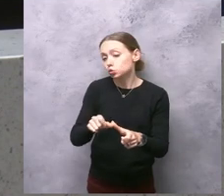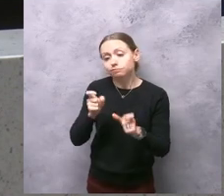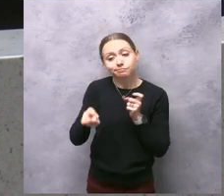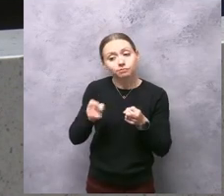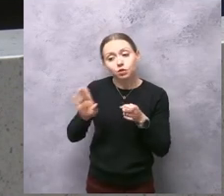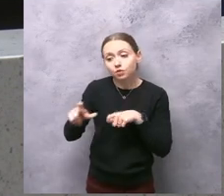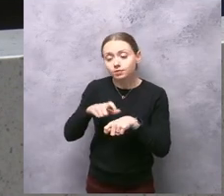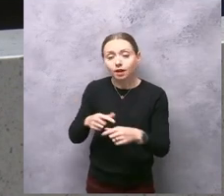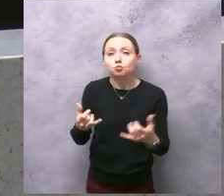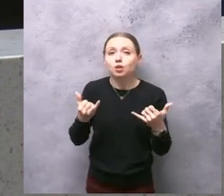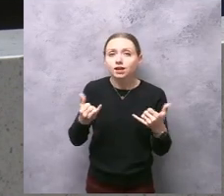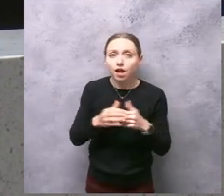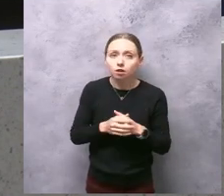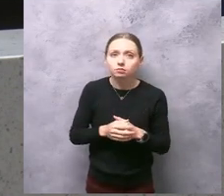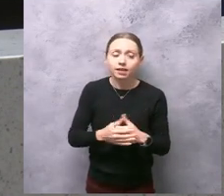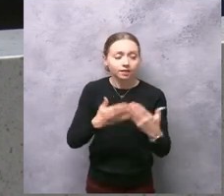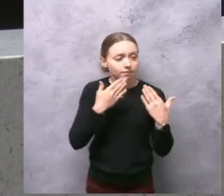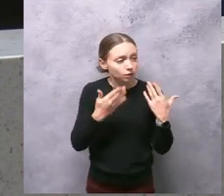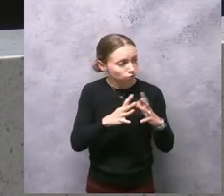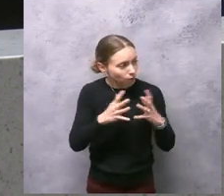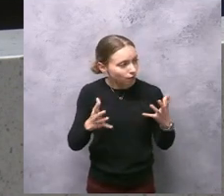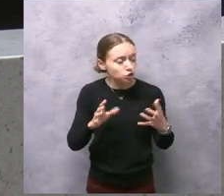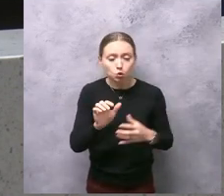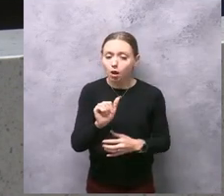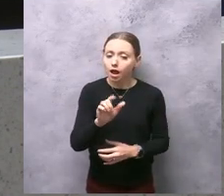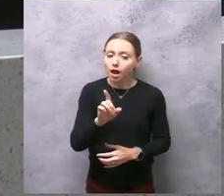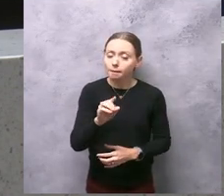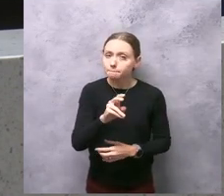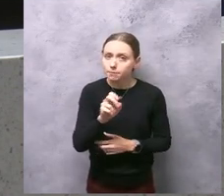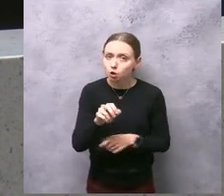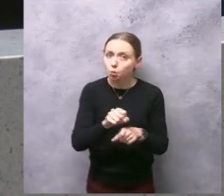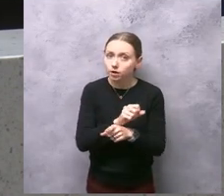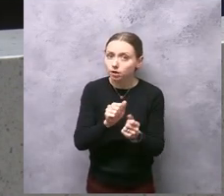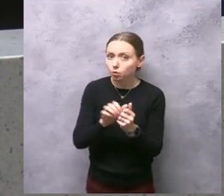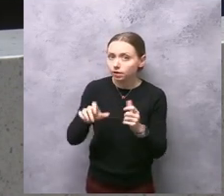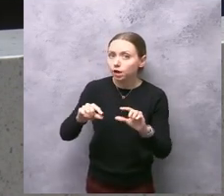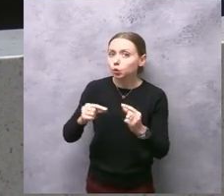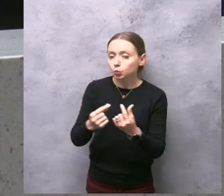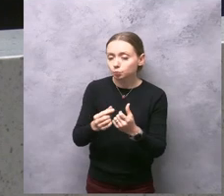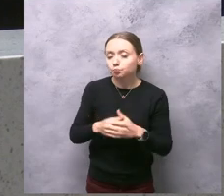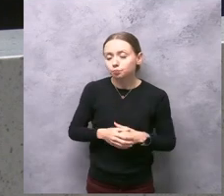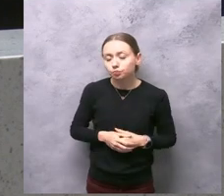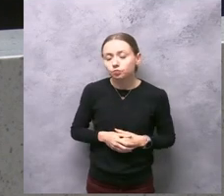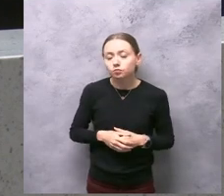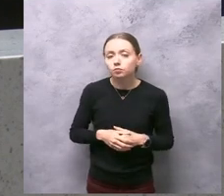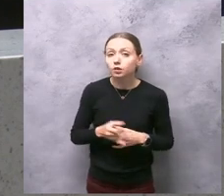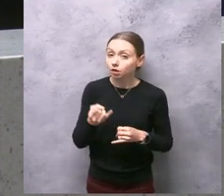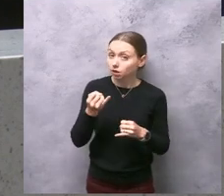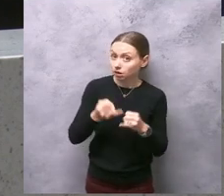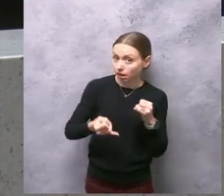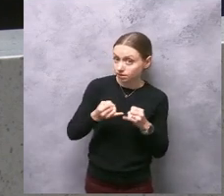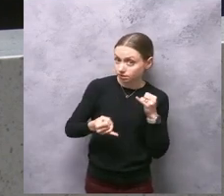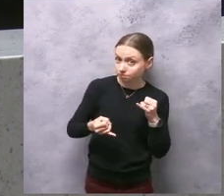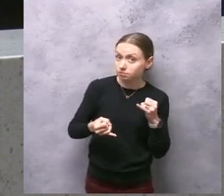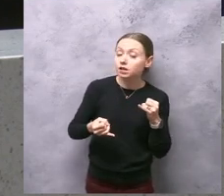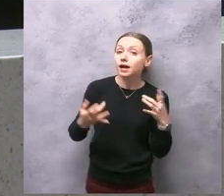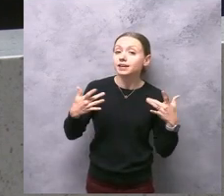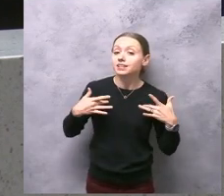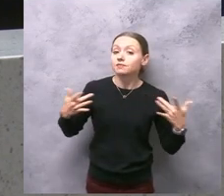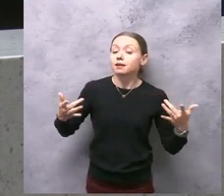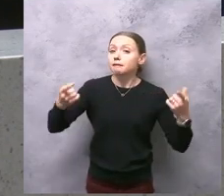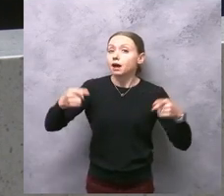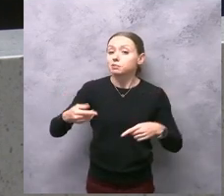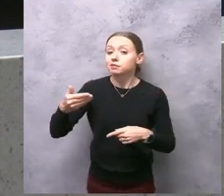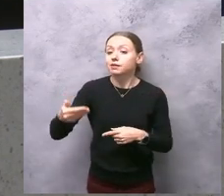very much to all of our administration who's working with that group and to that group themselves. And lastly, an event that's coming up this